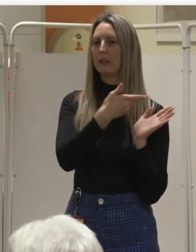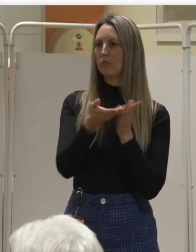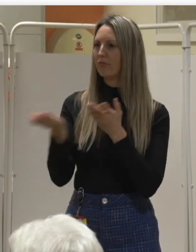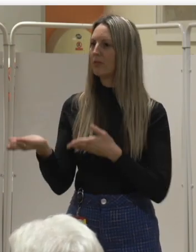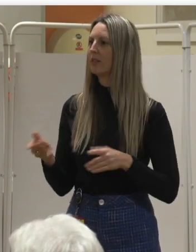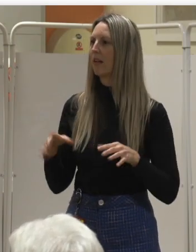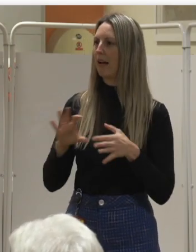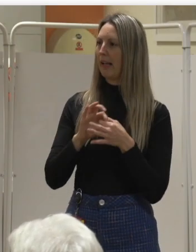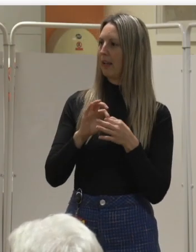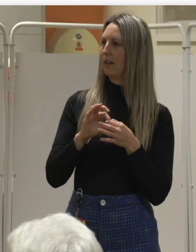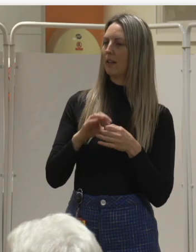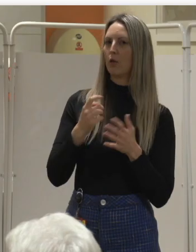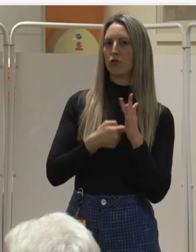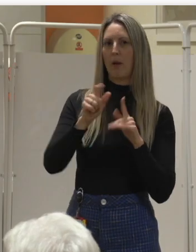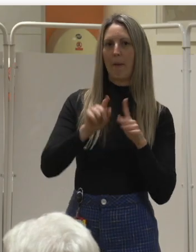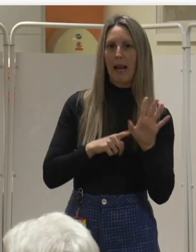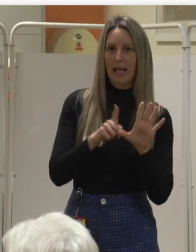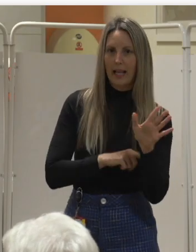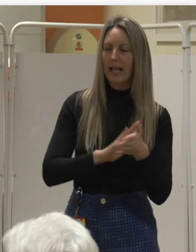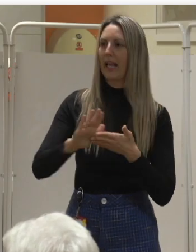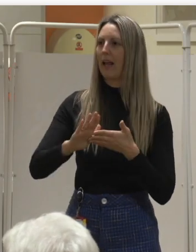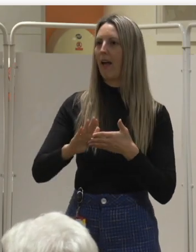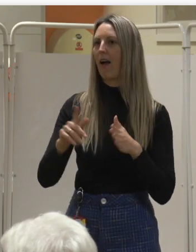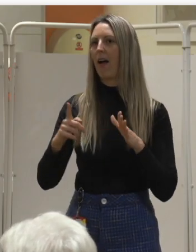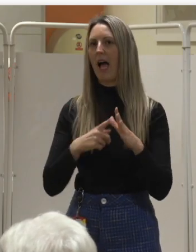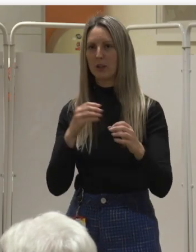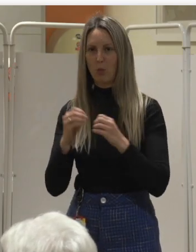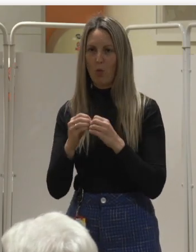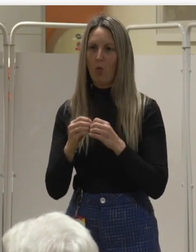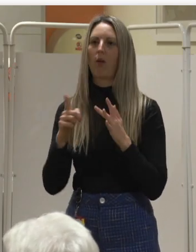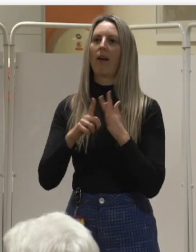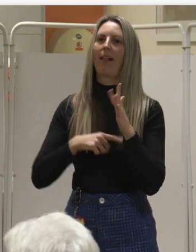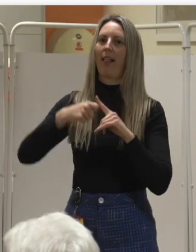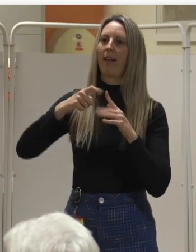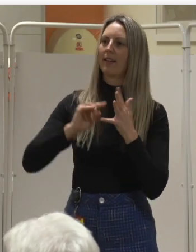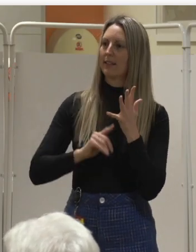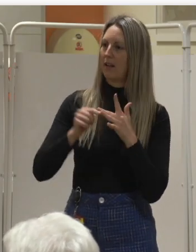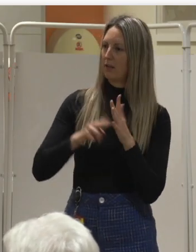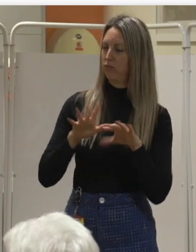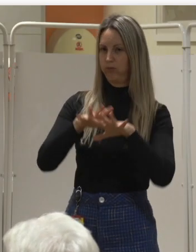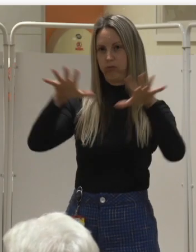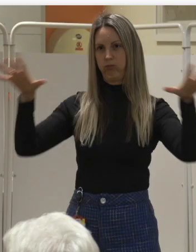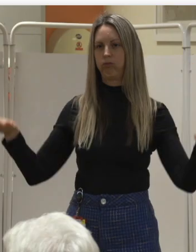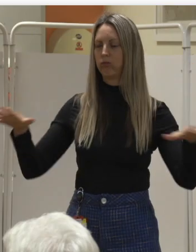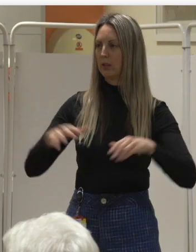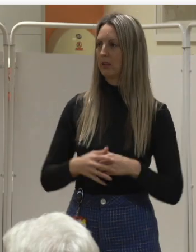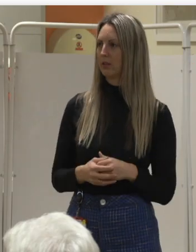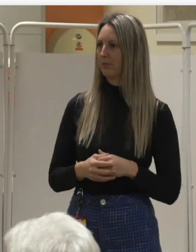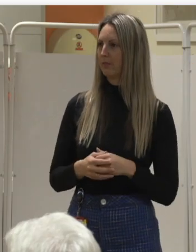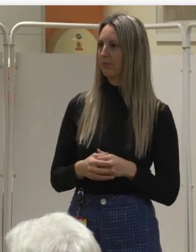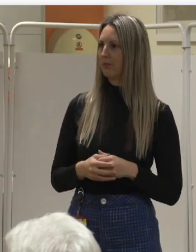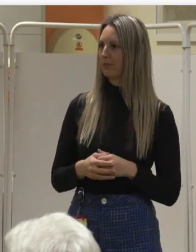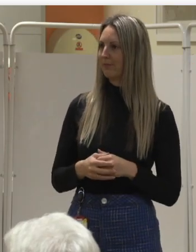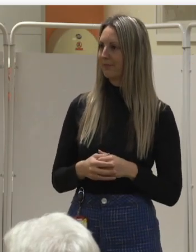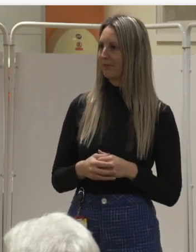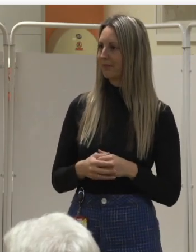Heanor, Ripley, Ashbourne and Ilkeston. So we cover quite a big reach. And the sorts of things